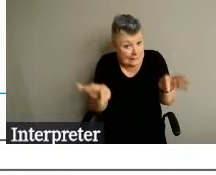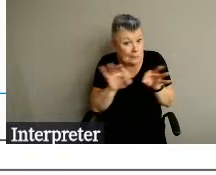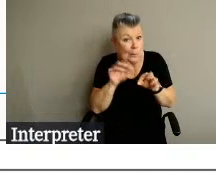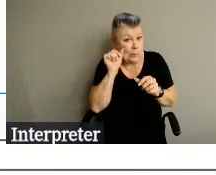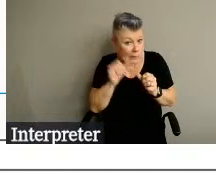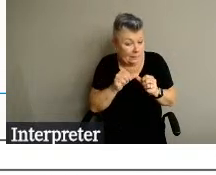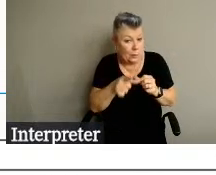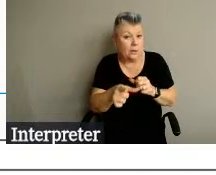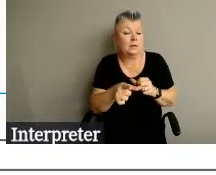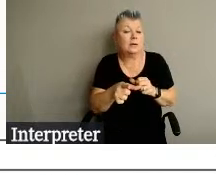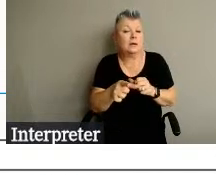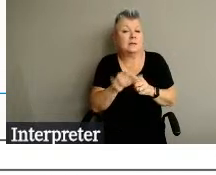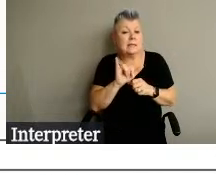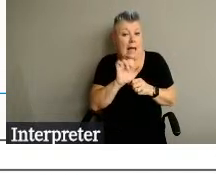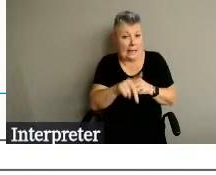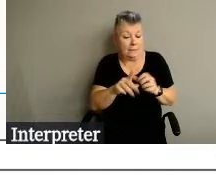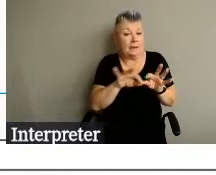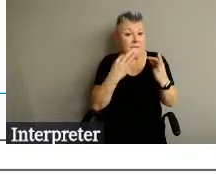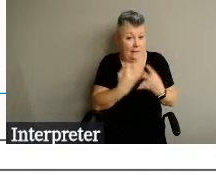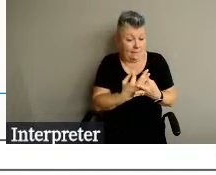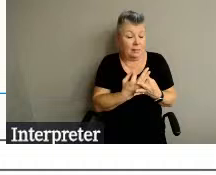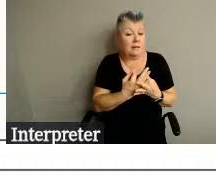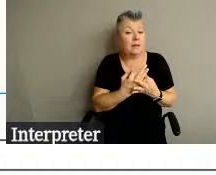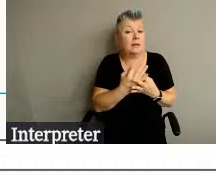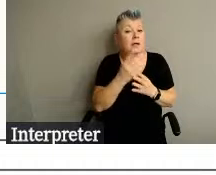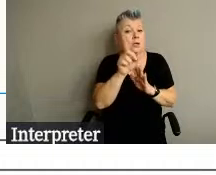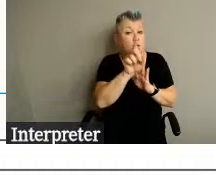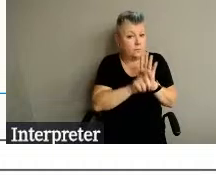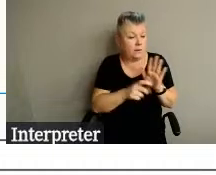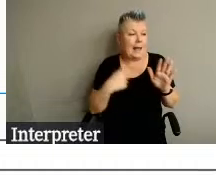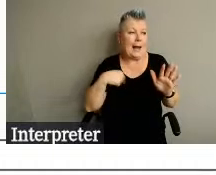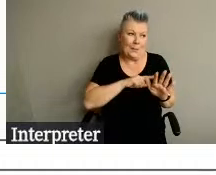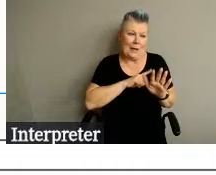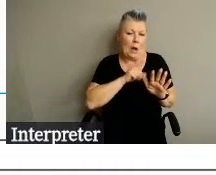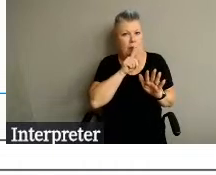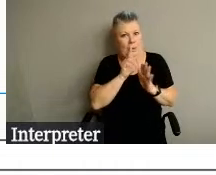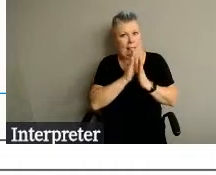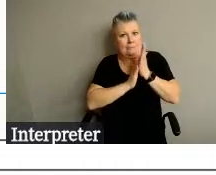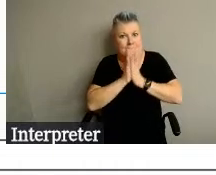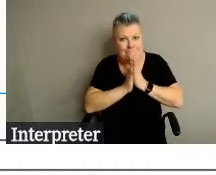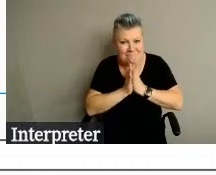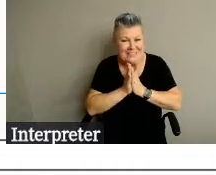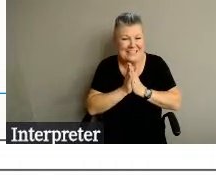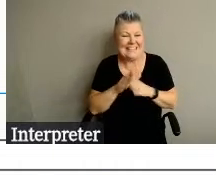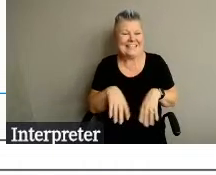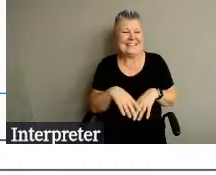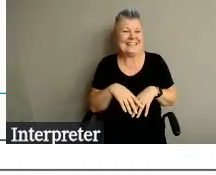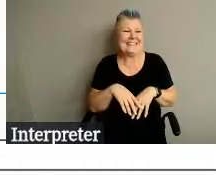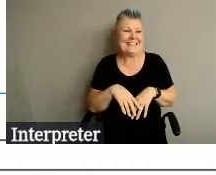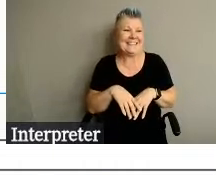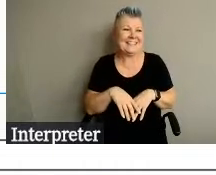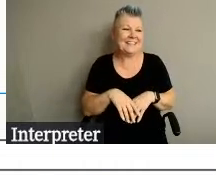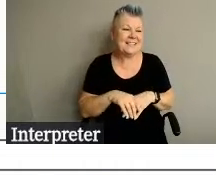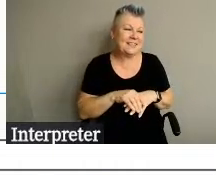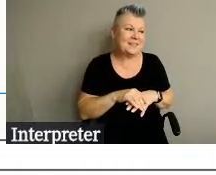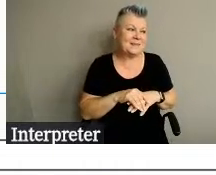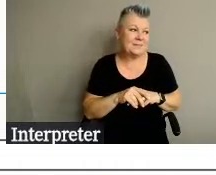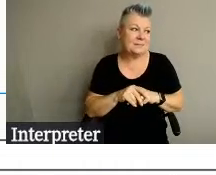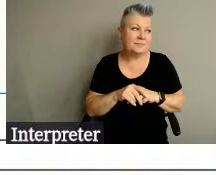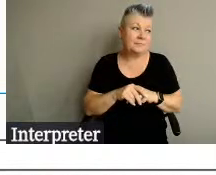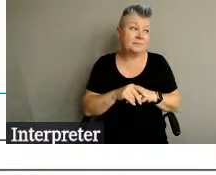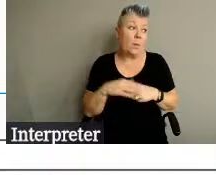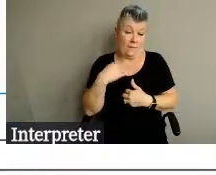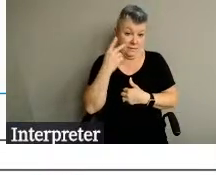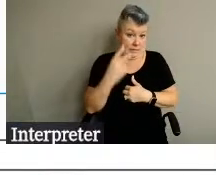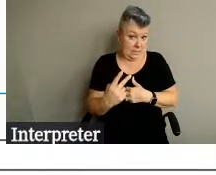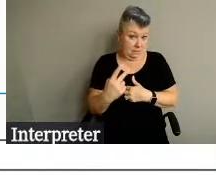IEP family survey. And we're a little overly ambitious and we would like to have a 9 out of 10. And so we have